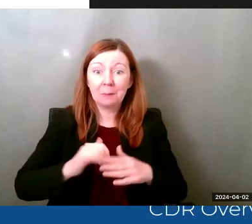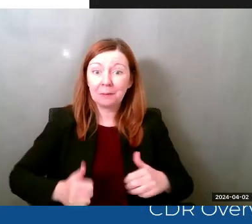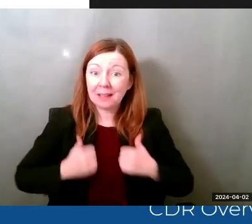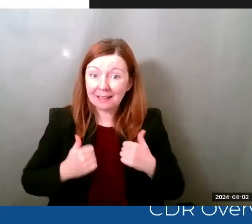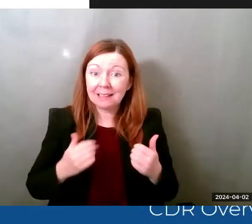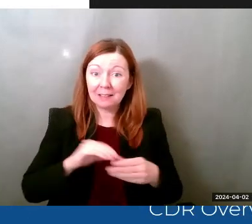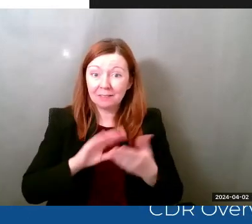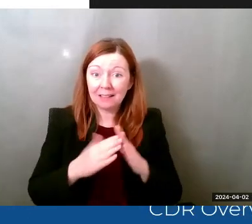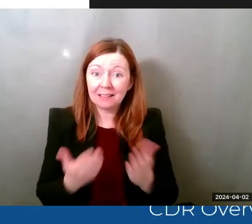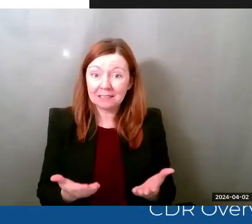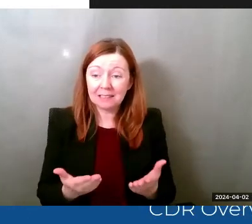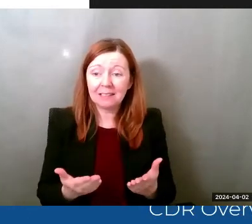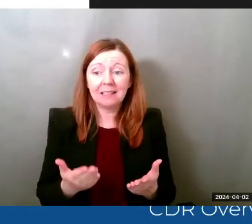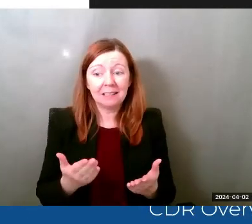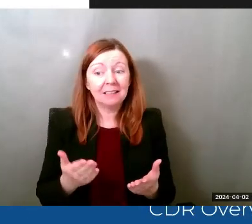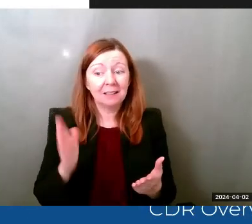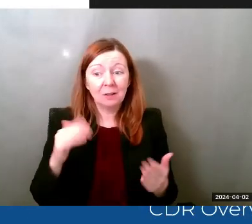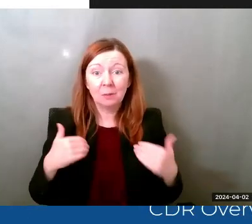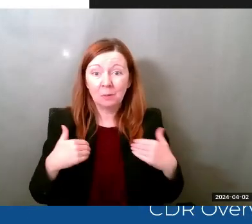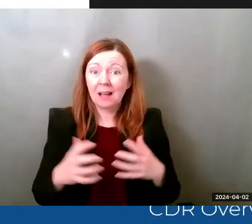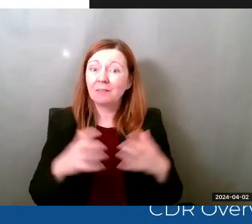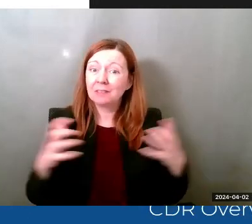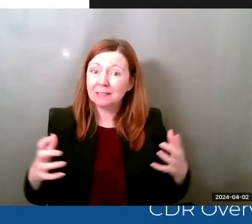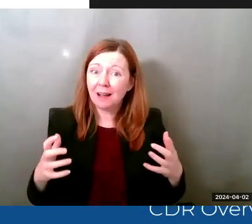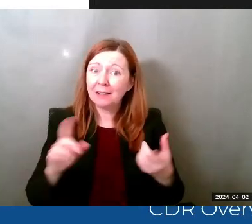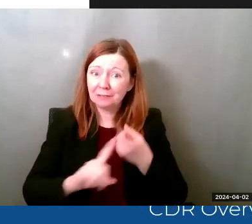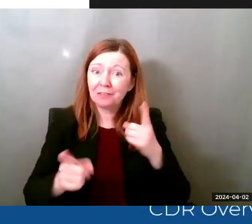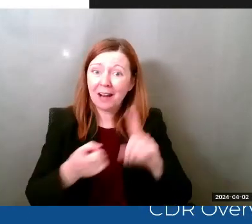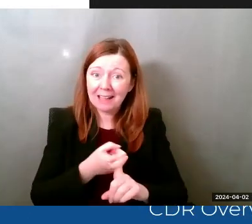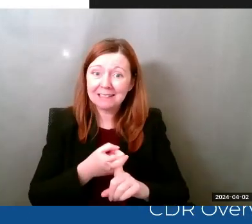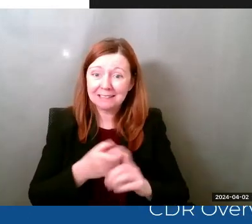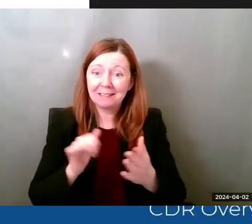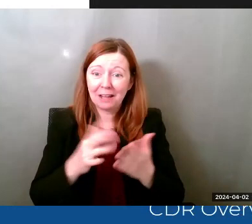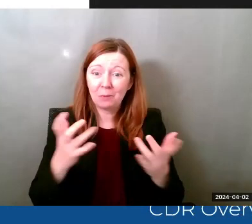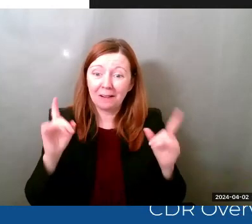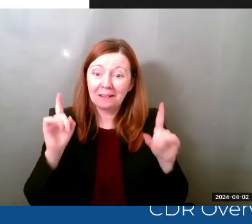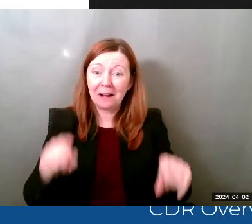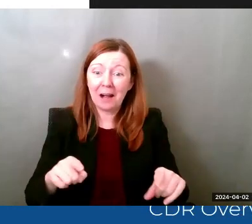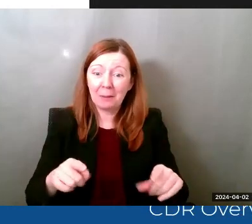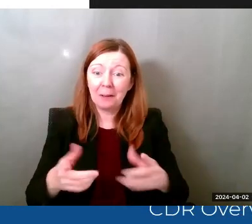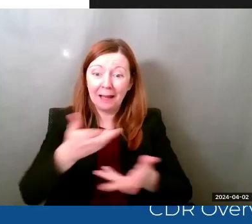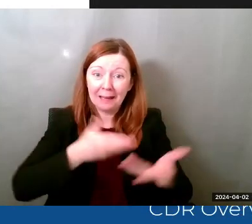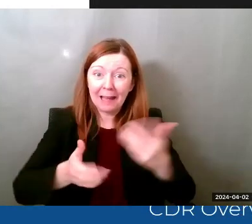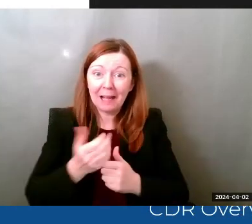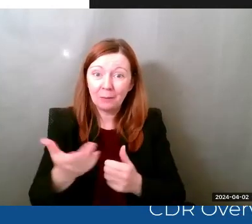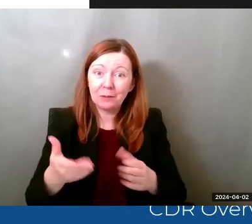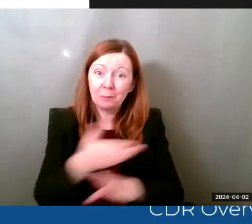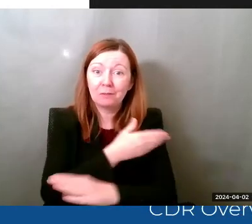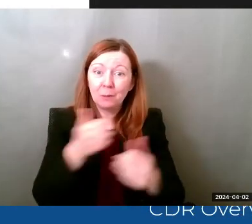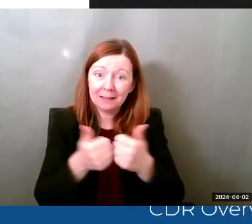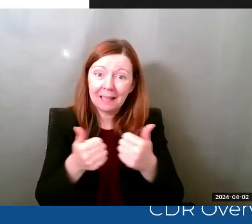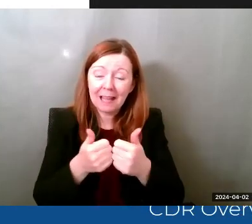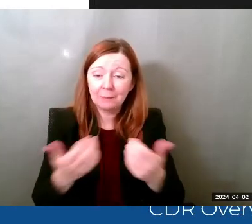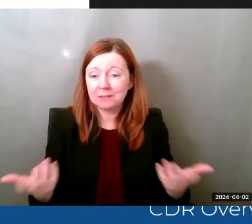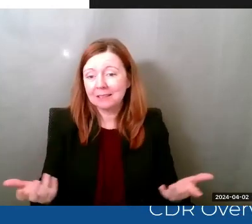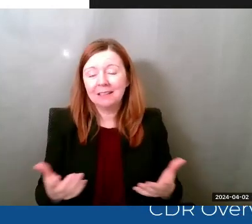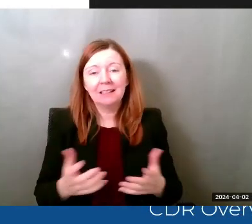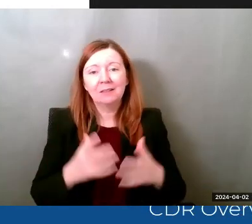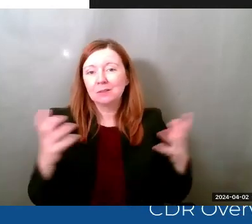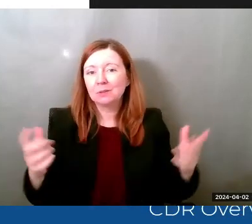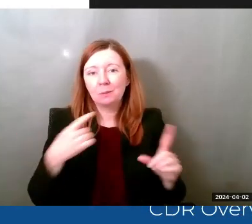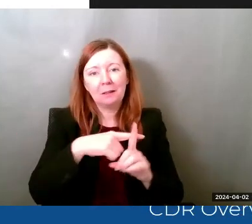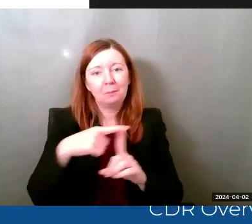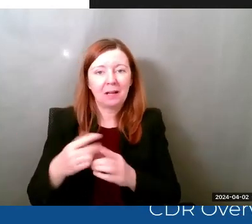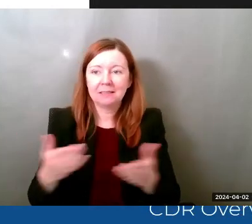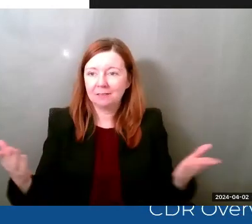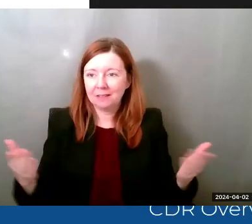in the city are going to have a ton of friends that want to come down and hang out with them before the games and everything. There's just so many